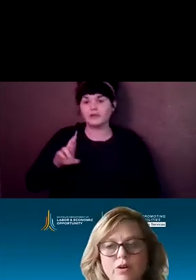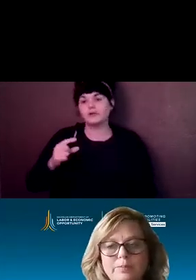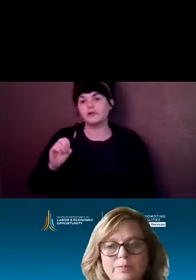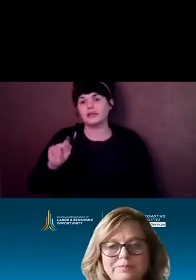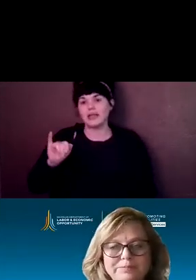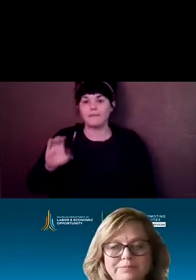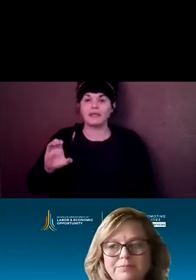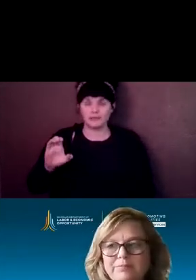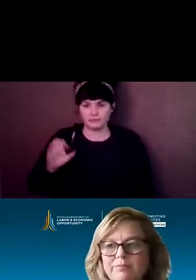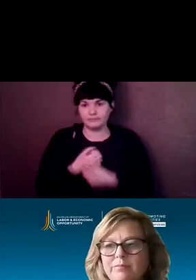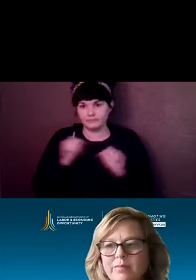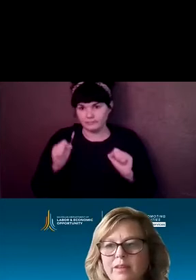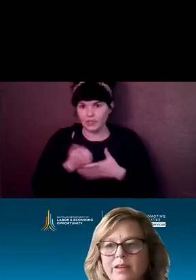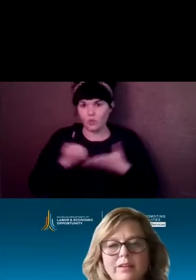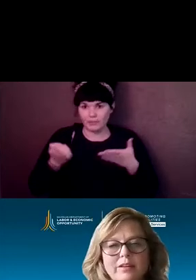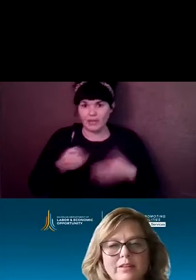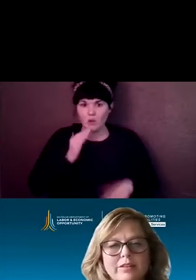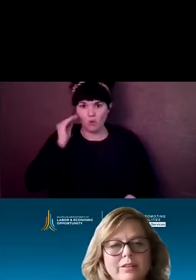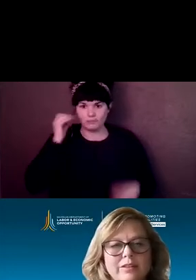for home.